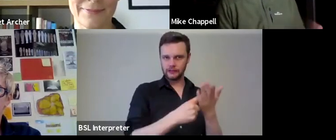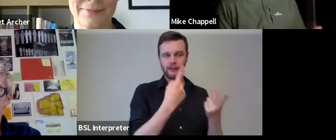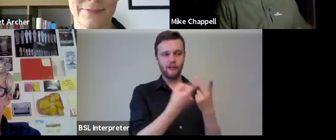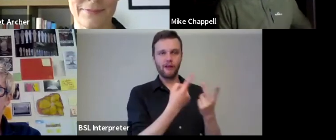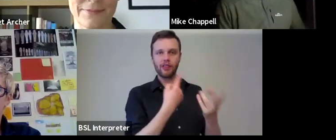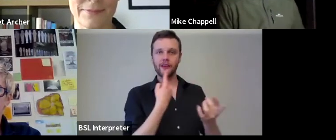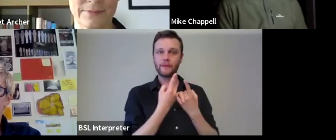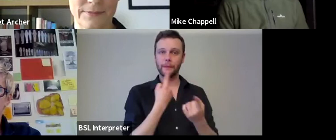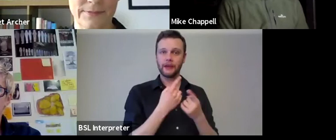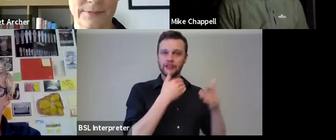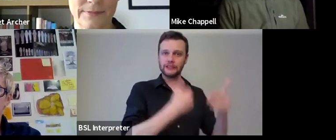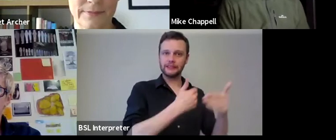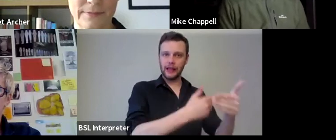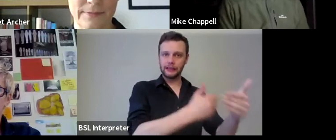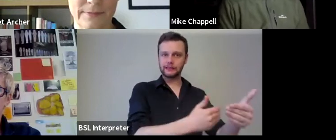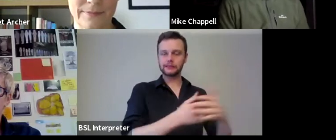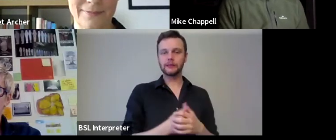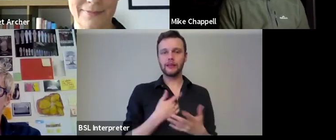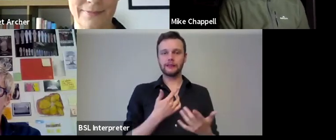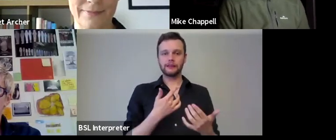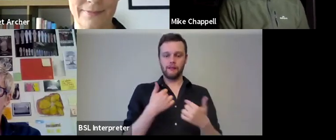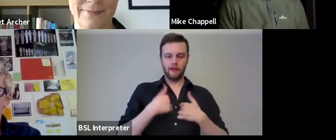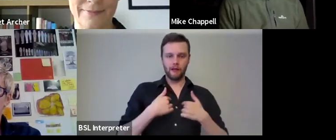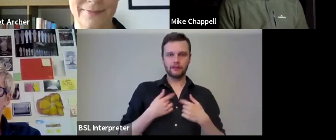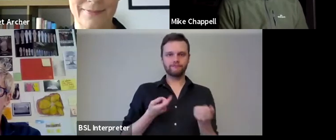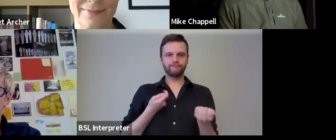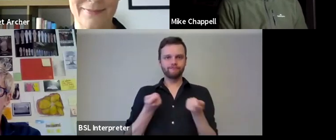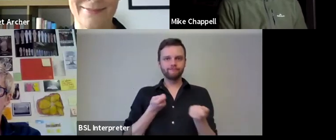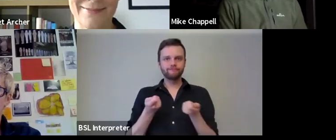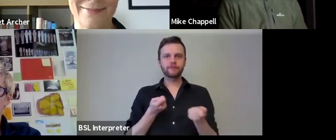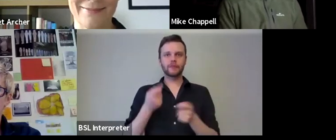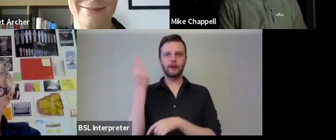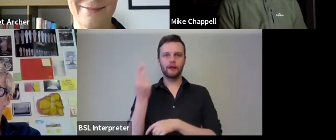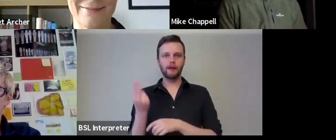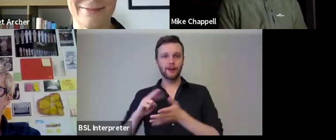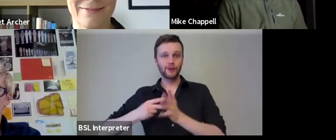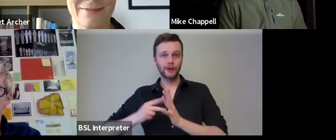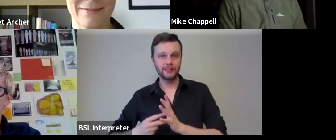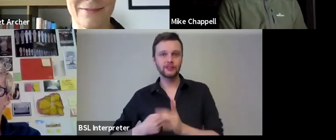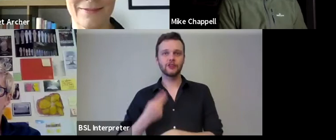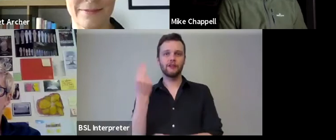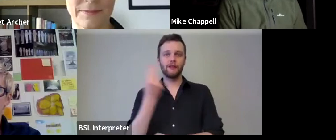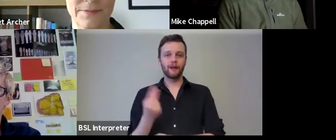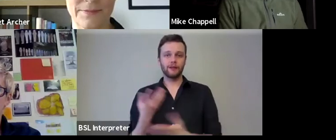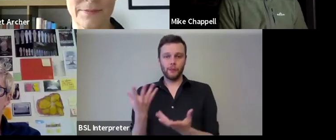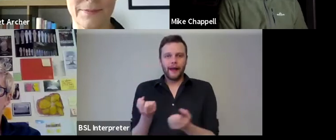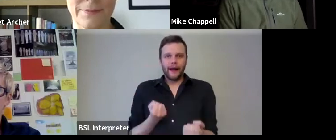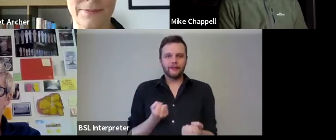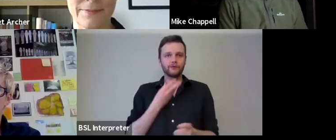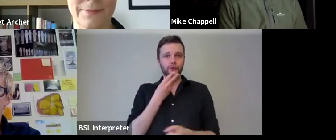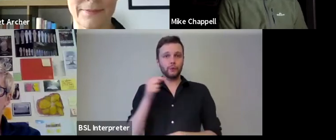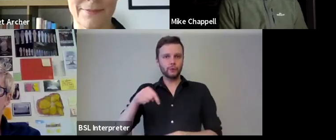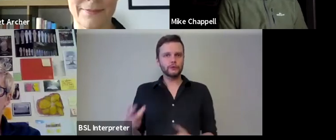information sets that arts administrators, arts organisations and artists have at their disposal.